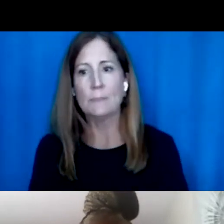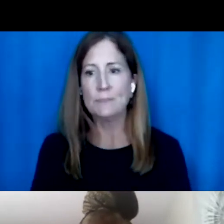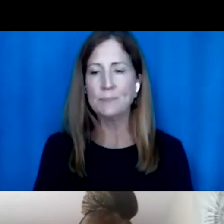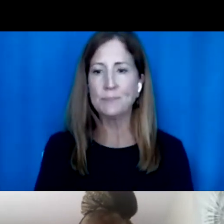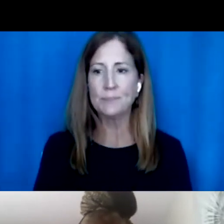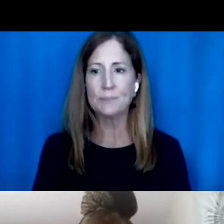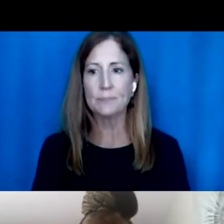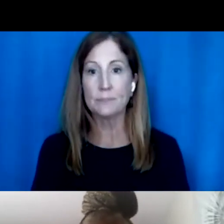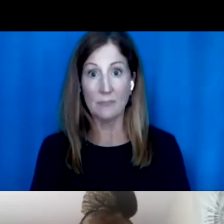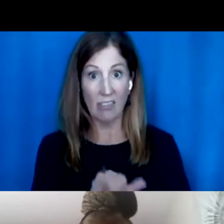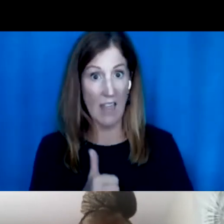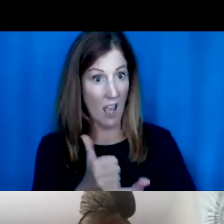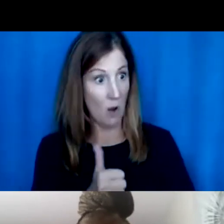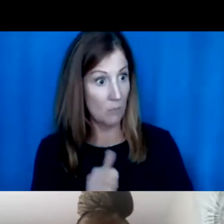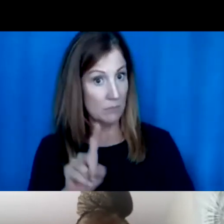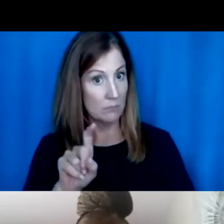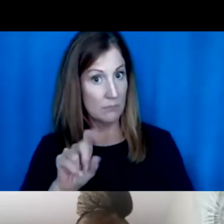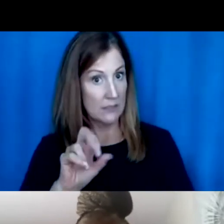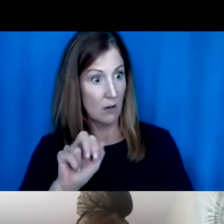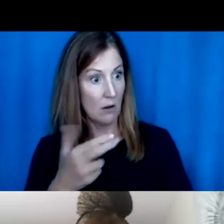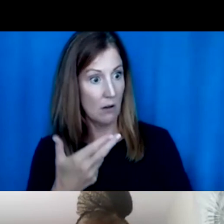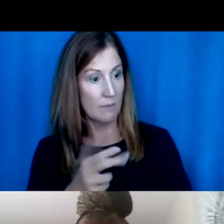Was that helpful, Sarah?